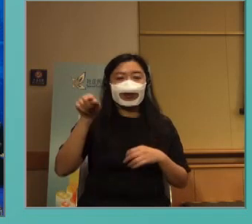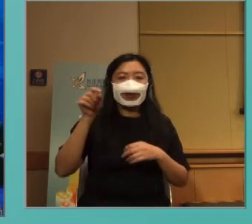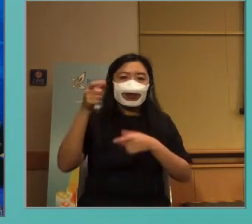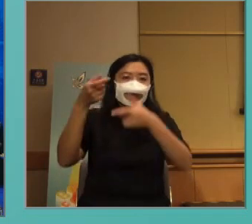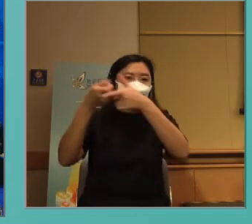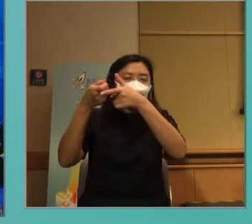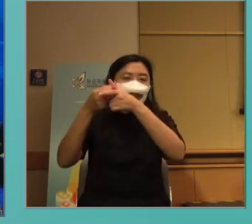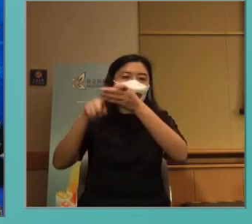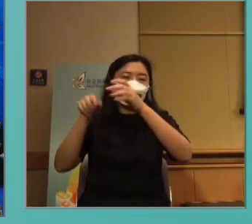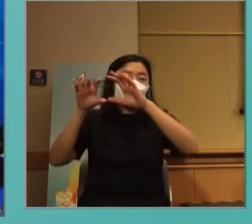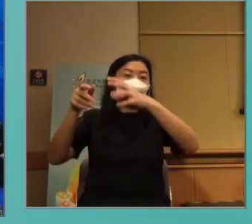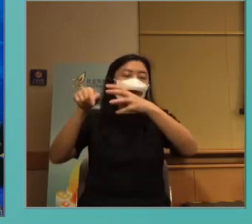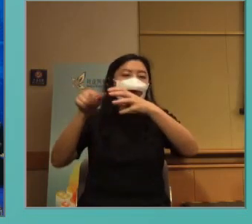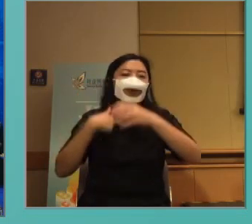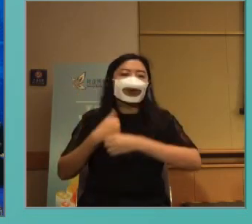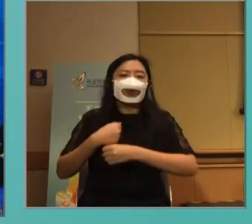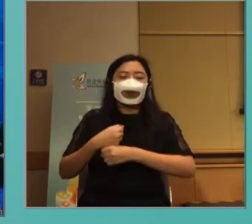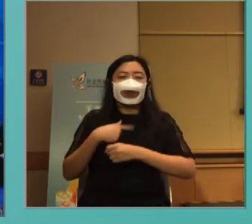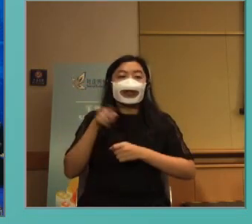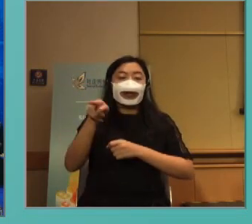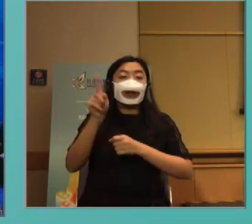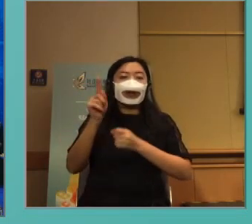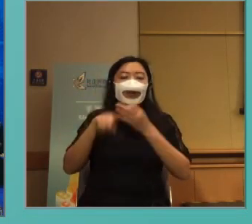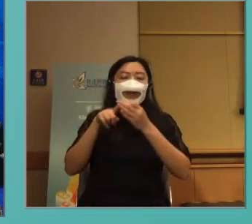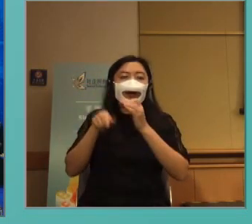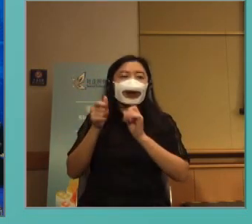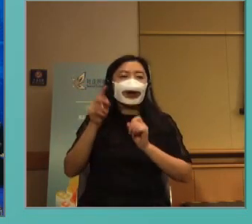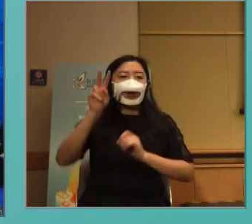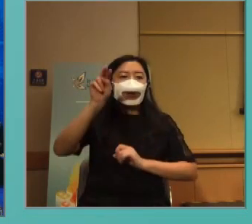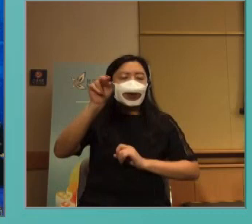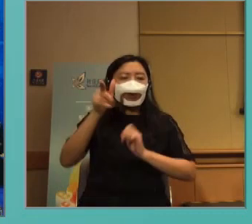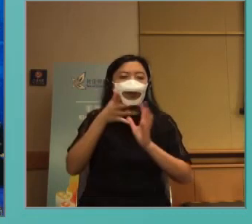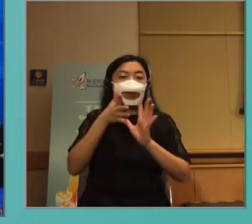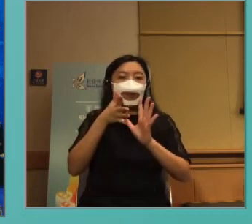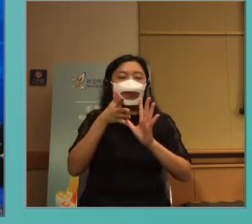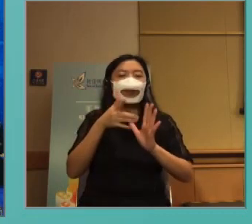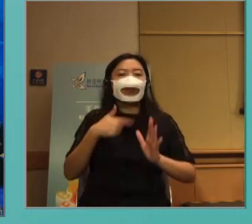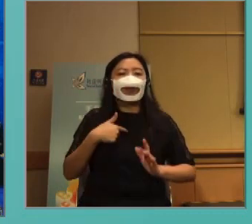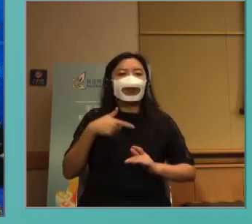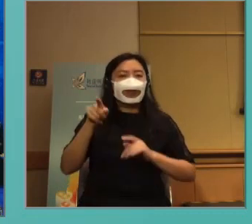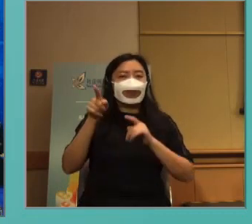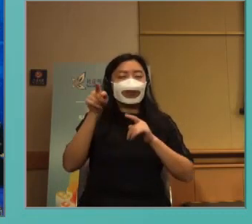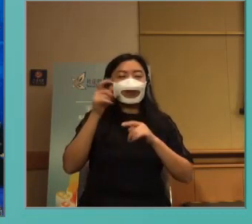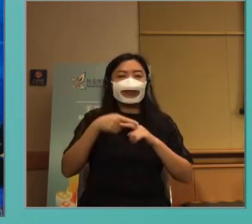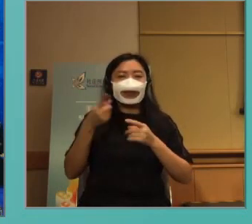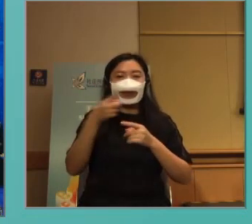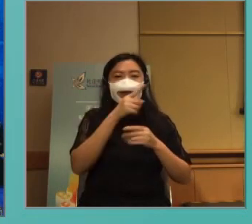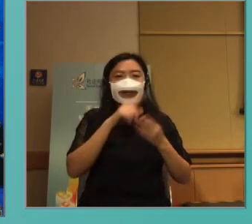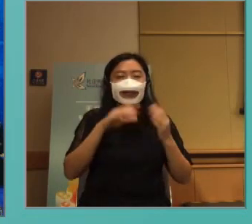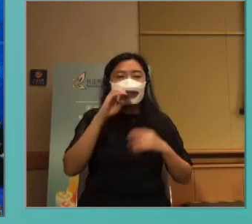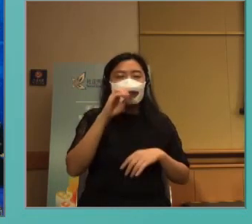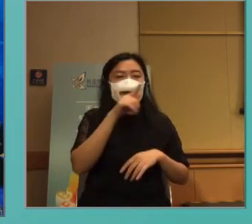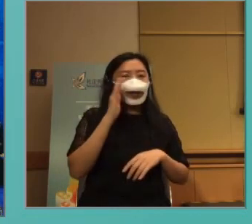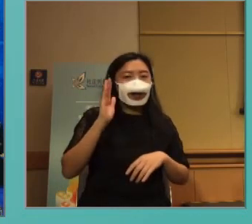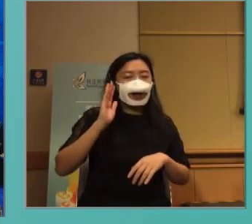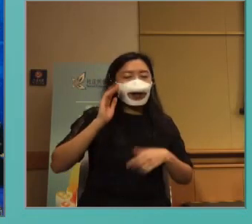platform. But Hanji just inspired me. I mean, I keep thinking about the same conversation like